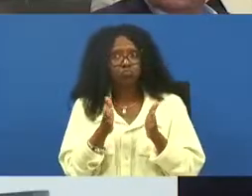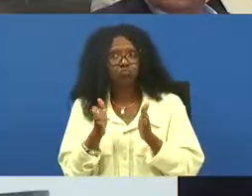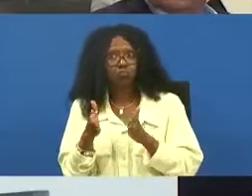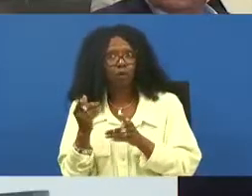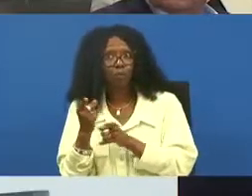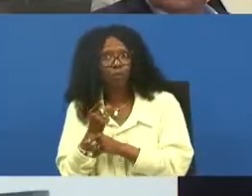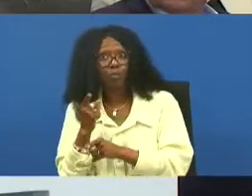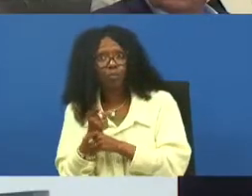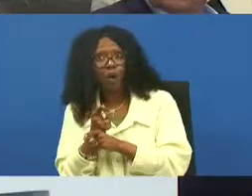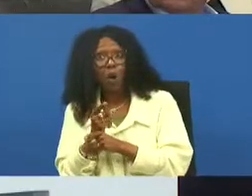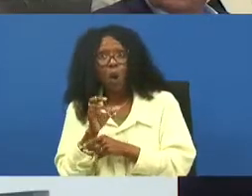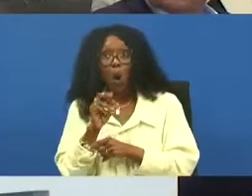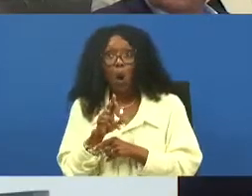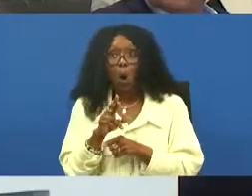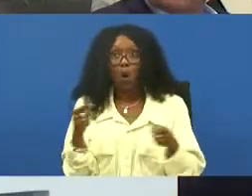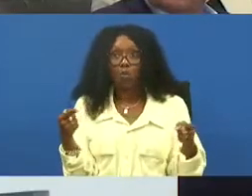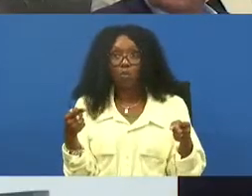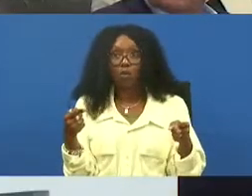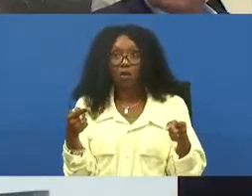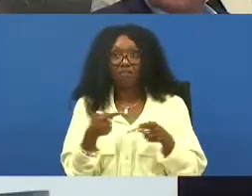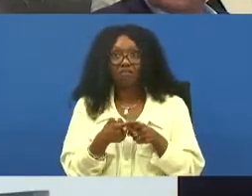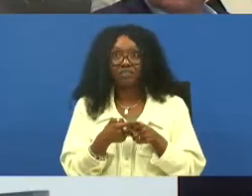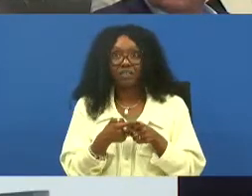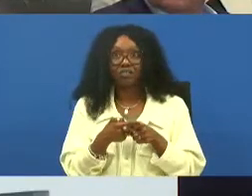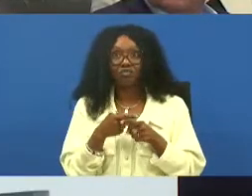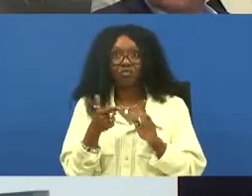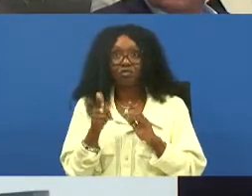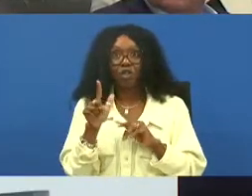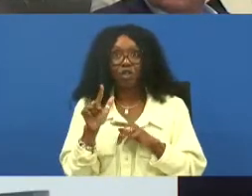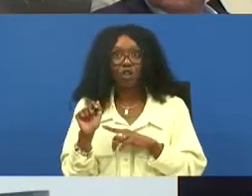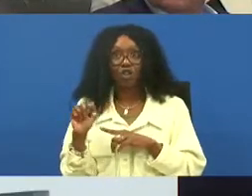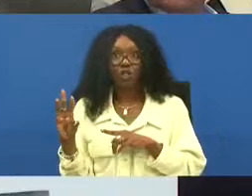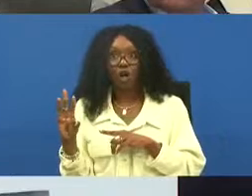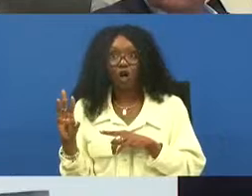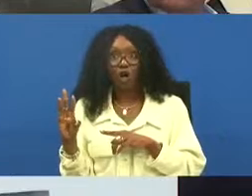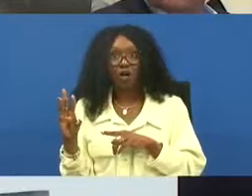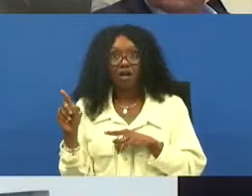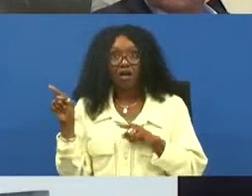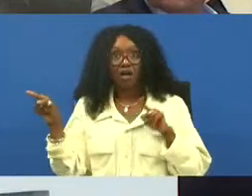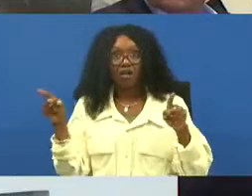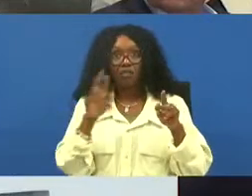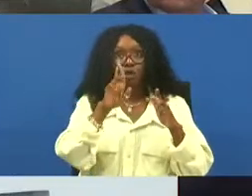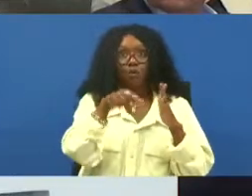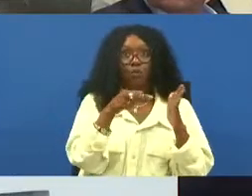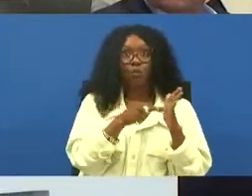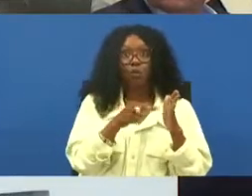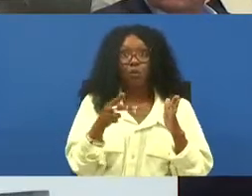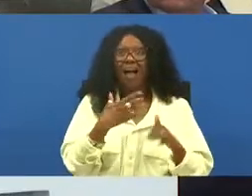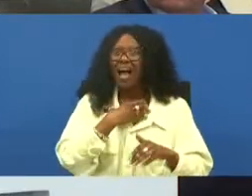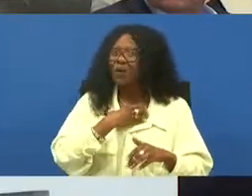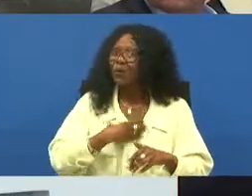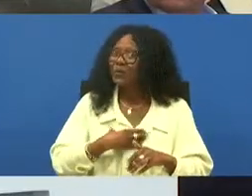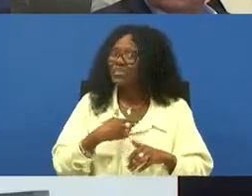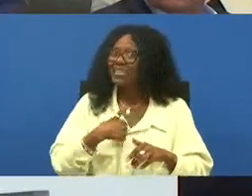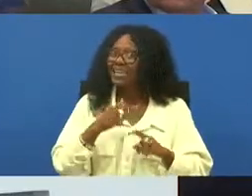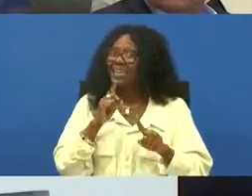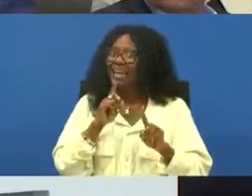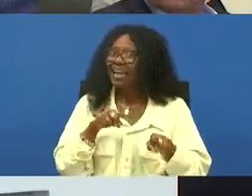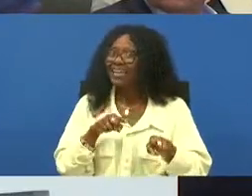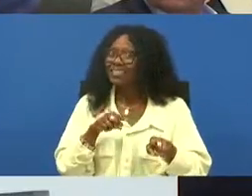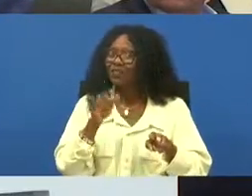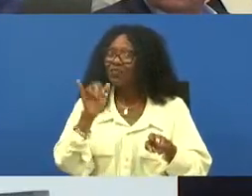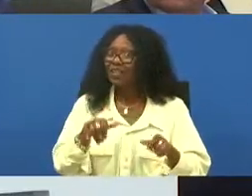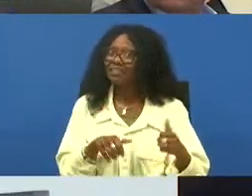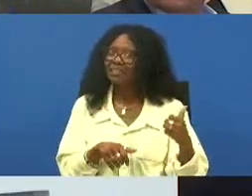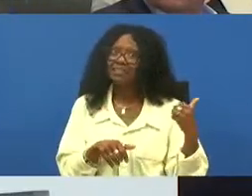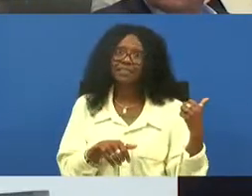are in conflict with the law as it relates to the roles that the council members serve? Mr. Dunn, I wish I could answer that. That would be more